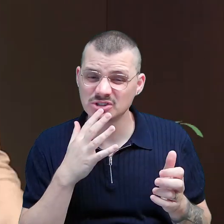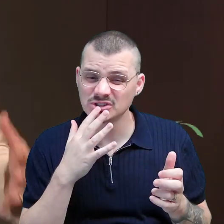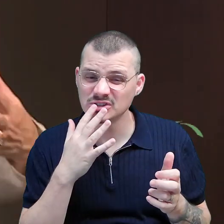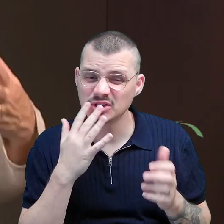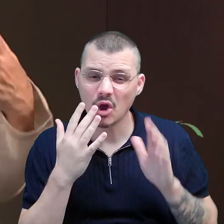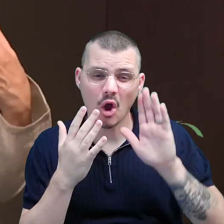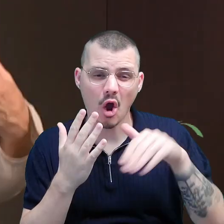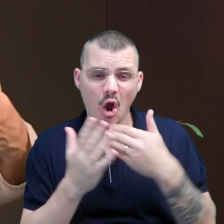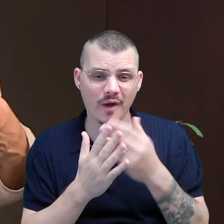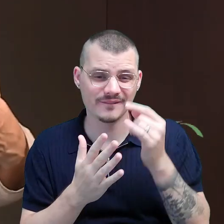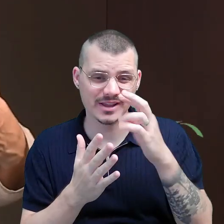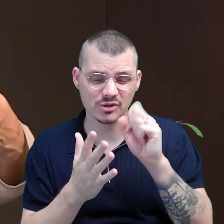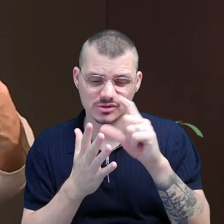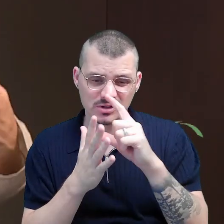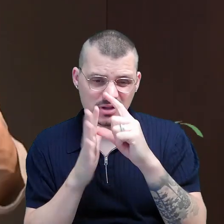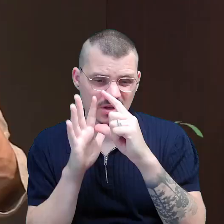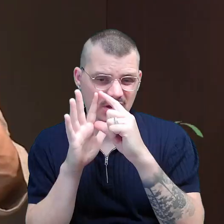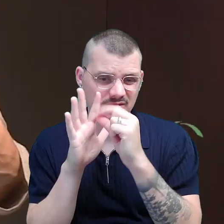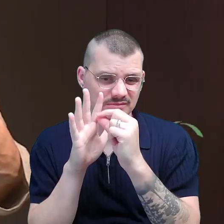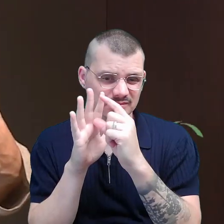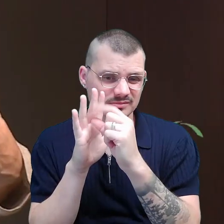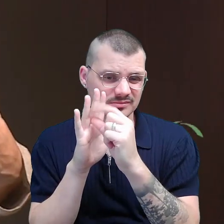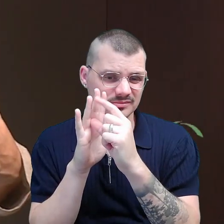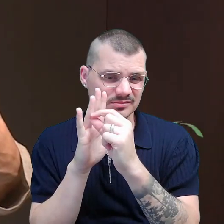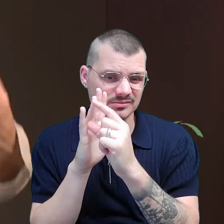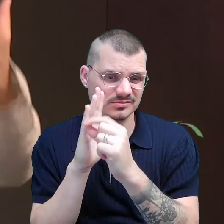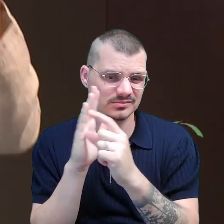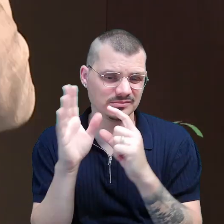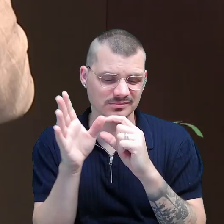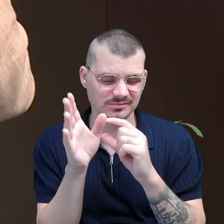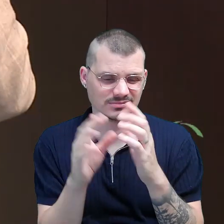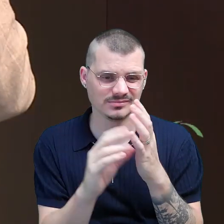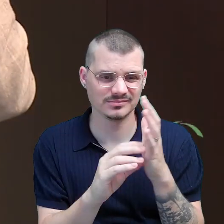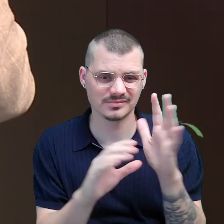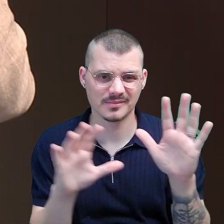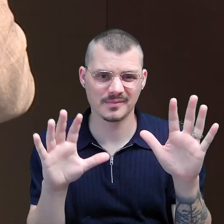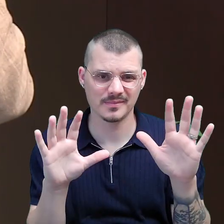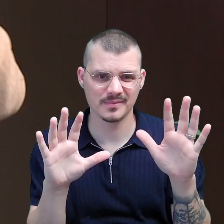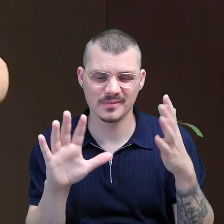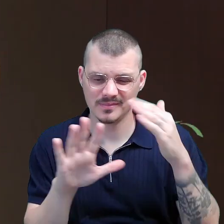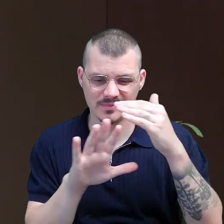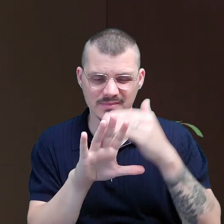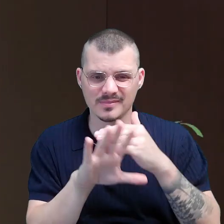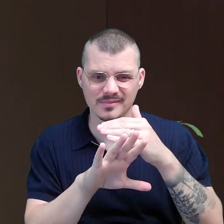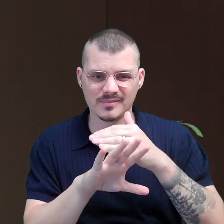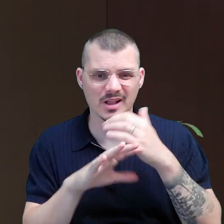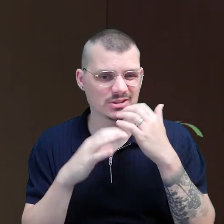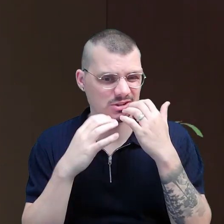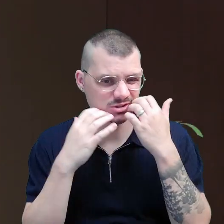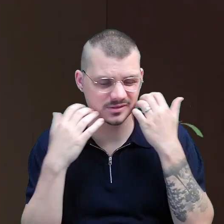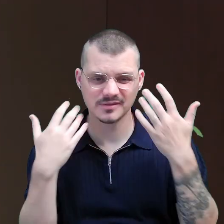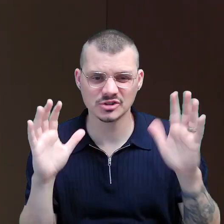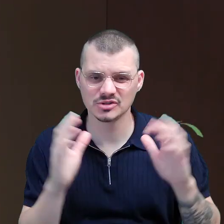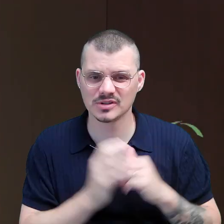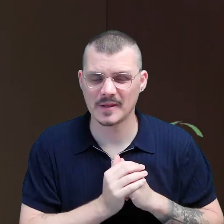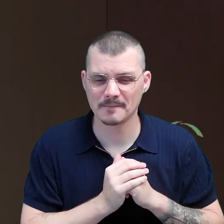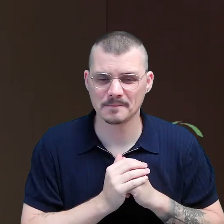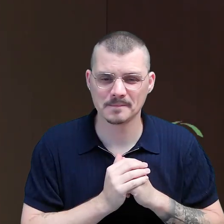she has chewed off her fingers. 10 stubs down to here.